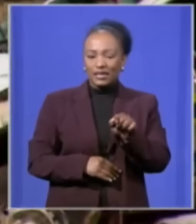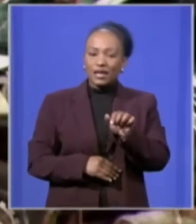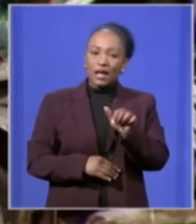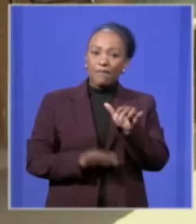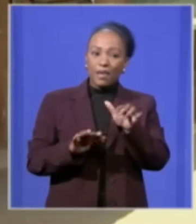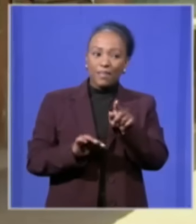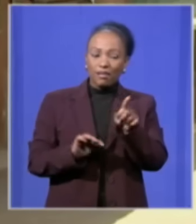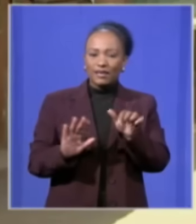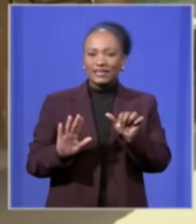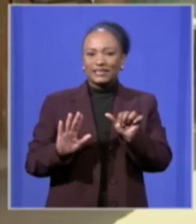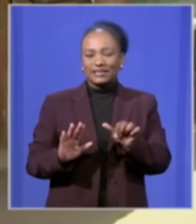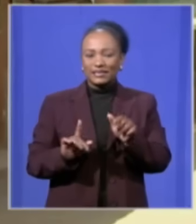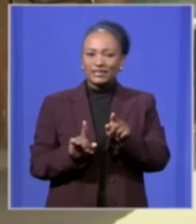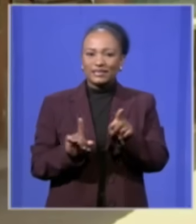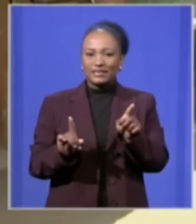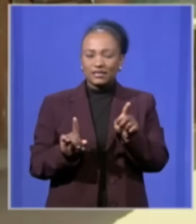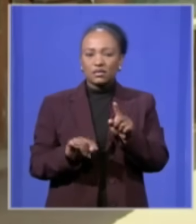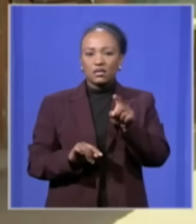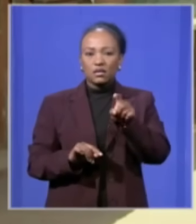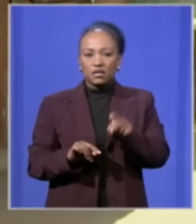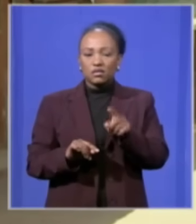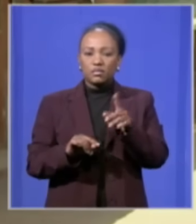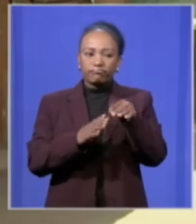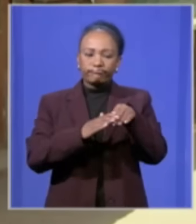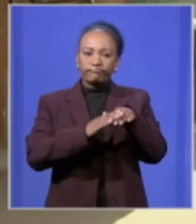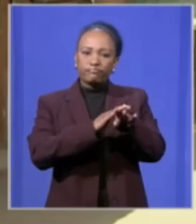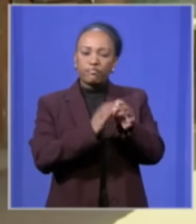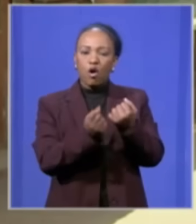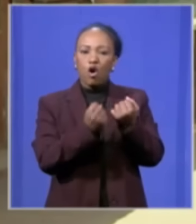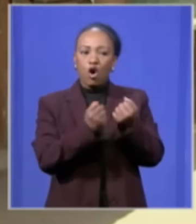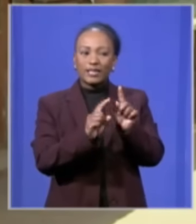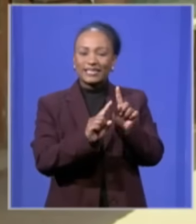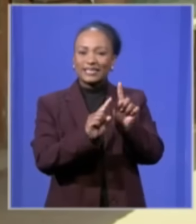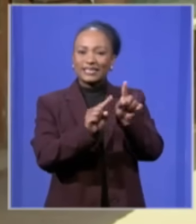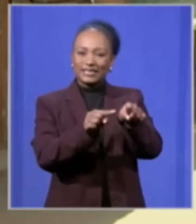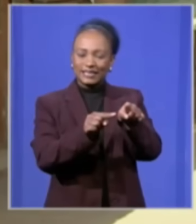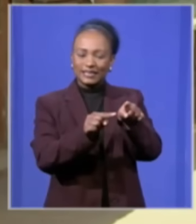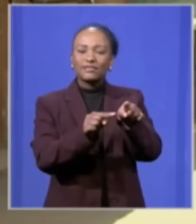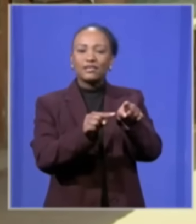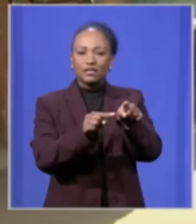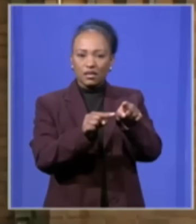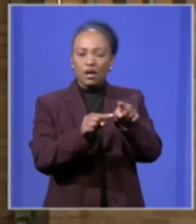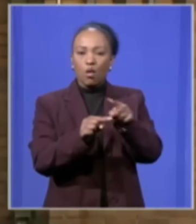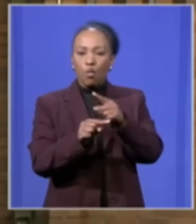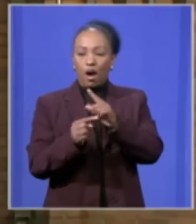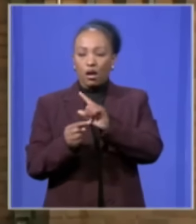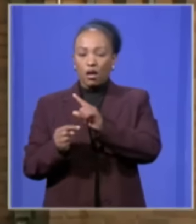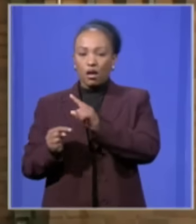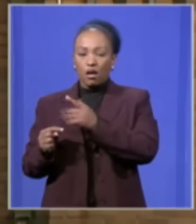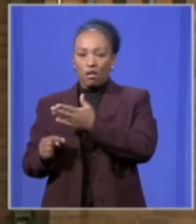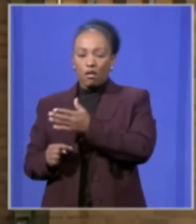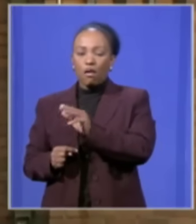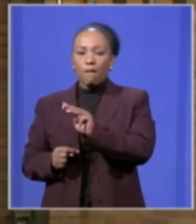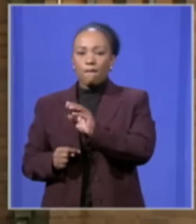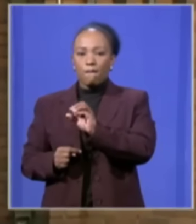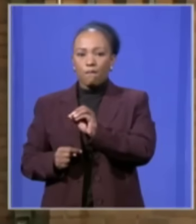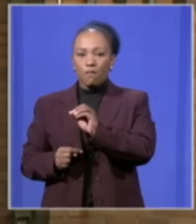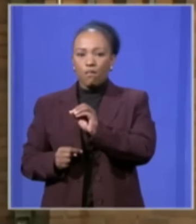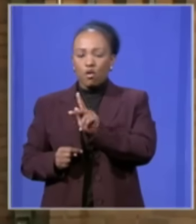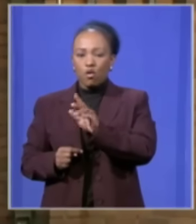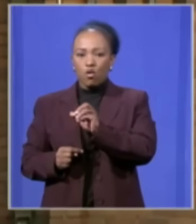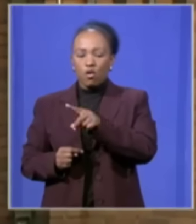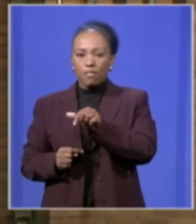tlhokafetse bagolegwa ba ne ba tshwanetse go tswelela kwa kgotlatshekelo ya kwa mo Kgopong e fela ba ne ba le kwa kgolegelong ya kwa Mokopane ka ntlha ya letsholo la